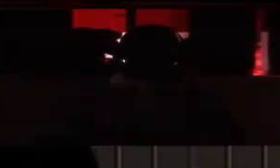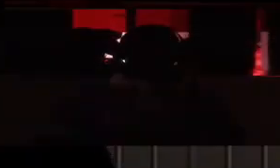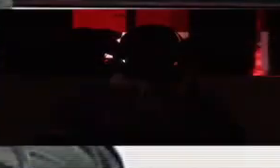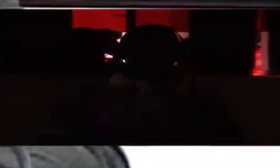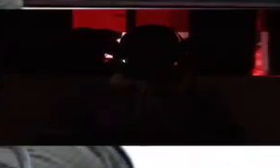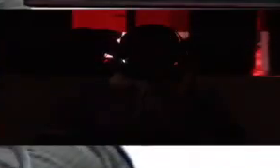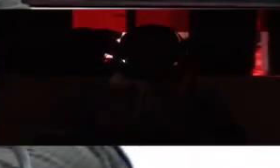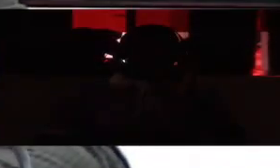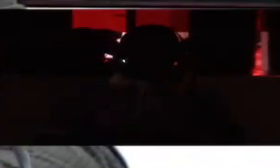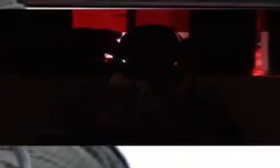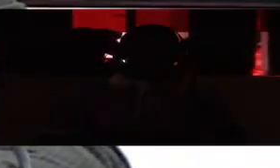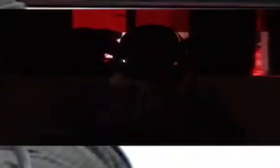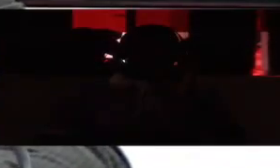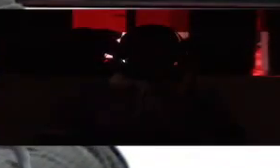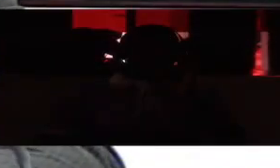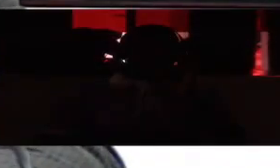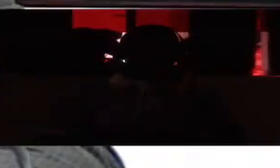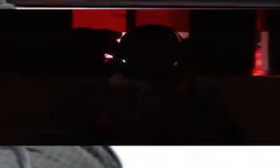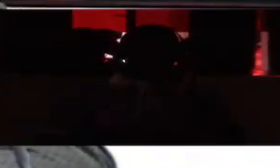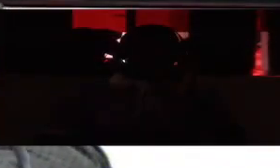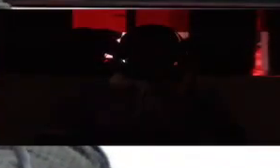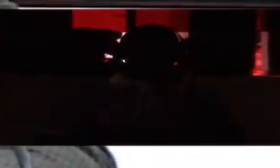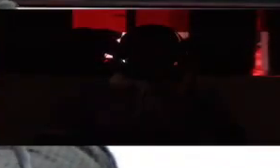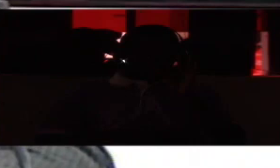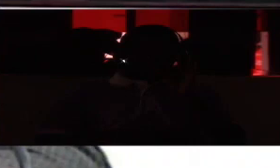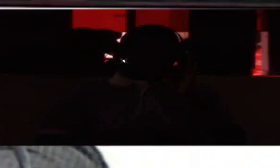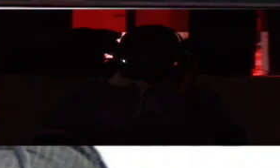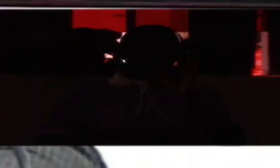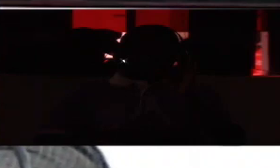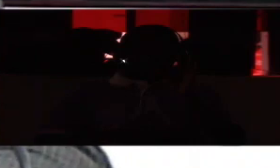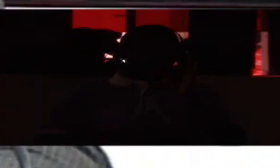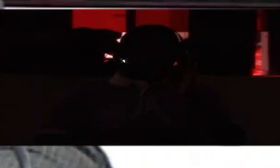He had loved Arsenal so much. In fact, he had a vehicle that he himself